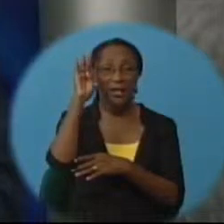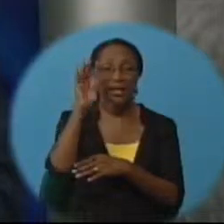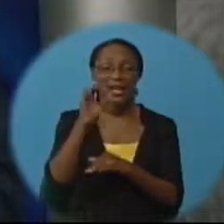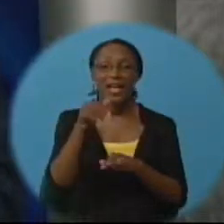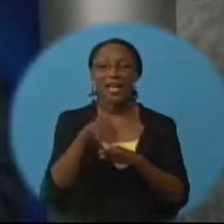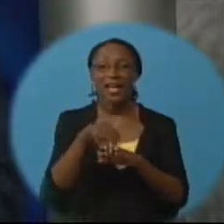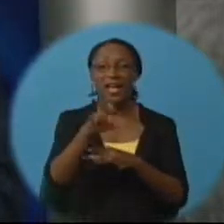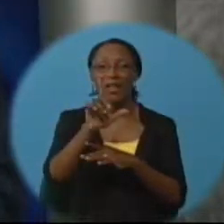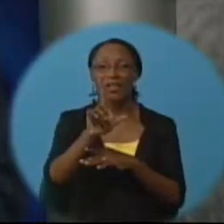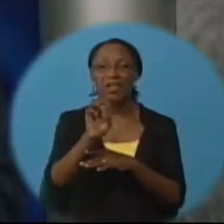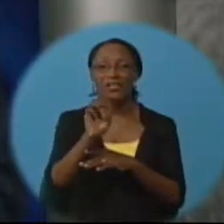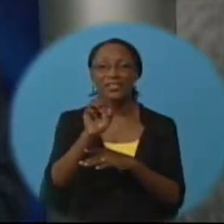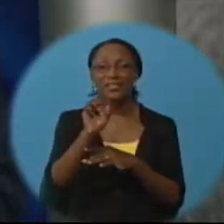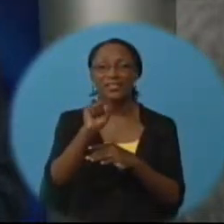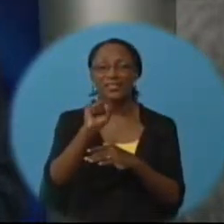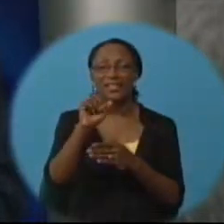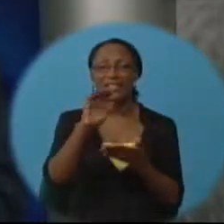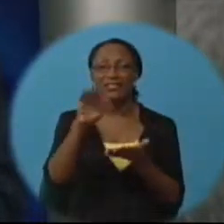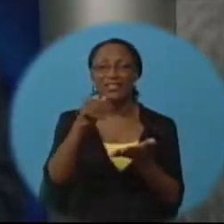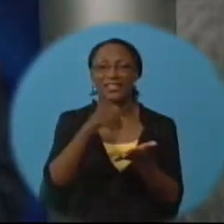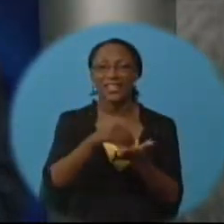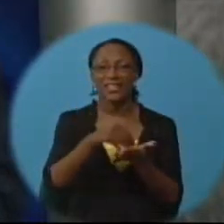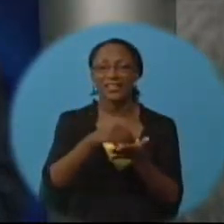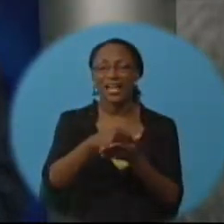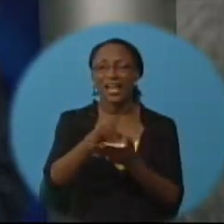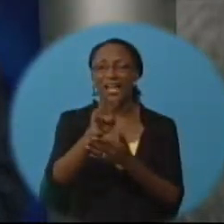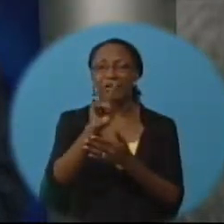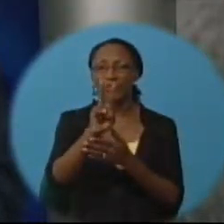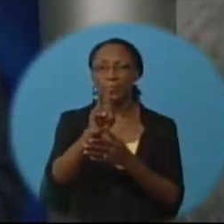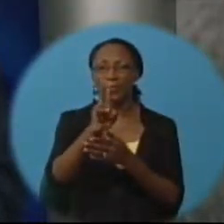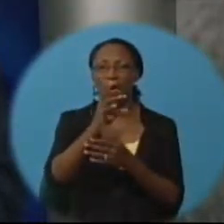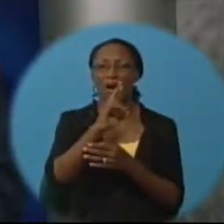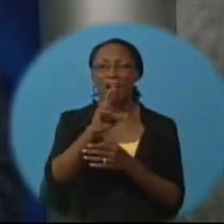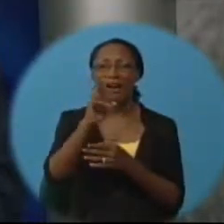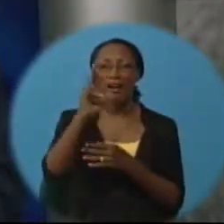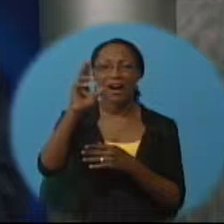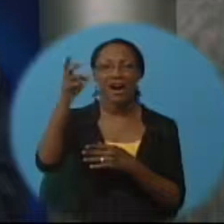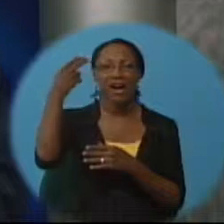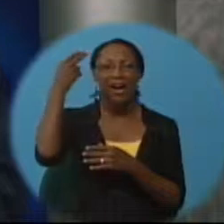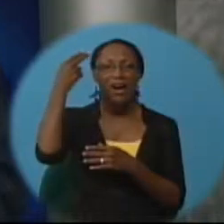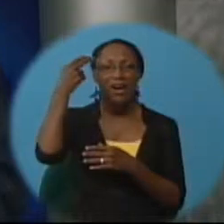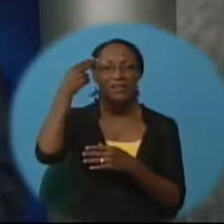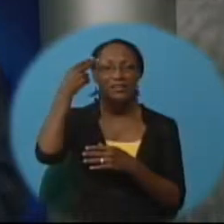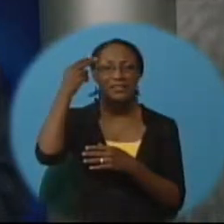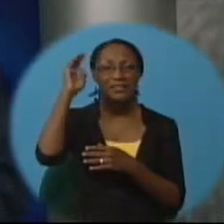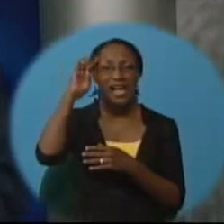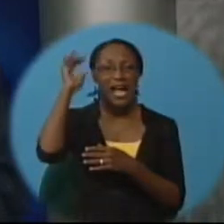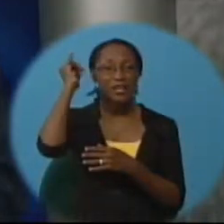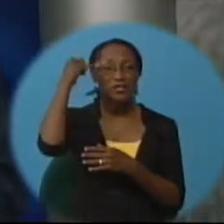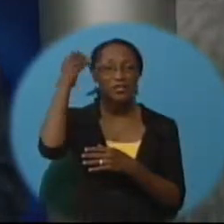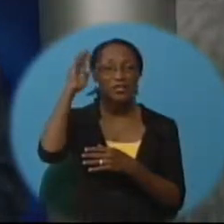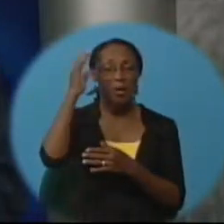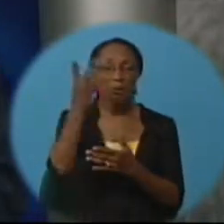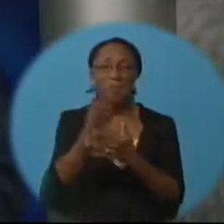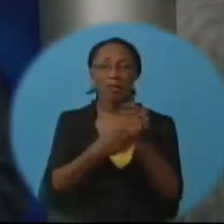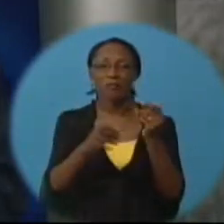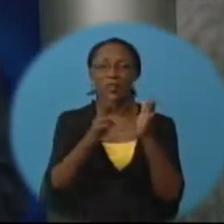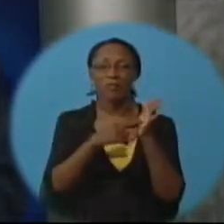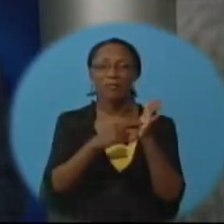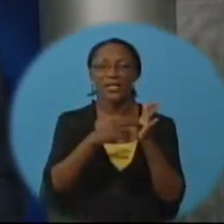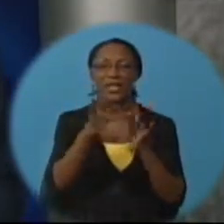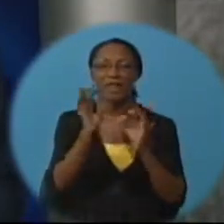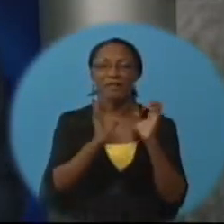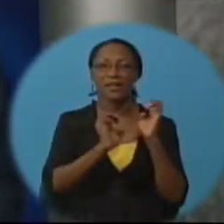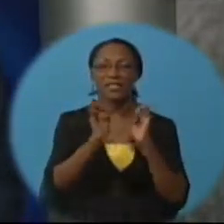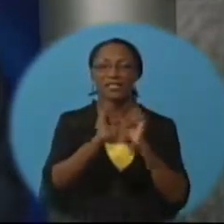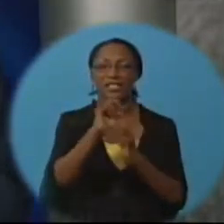Centre. 2 of the big guns hoping to take down all challengers are Hoskins Biscuit Worrell and Joseph Bourne. Both are representing the fitness